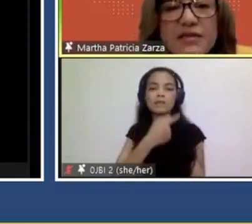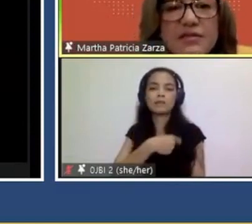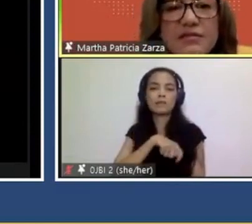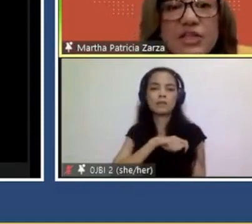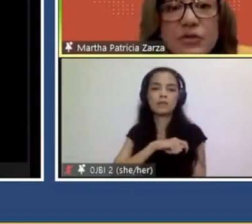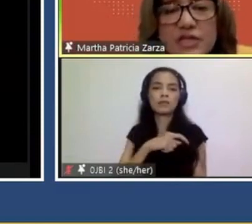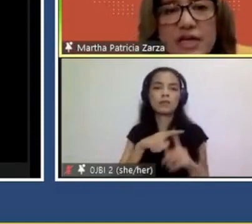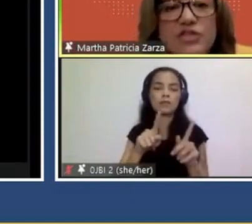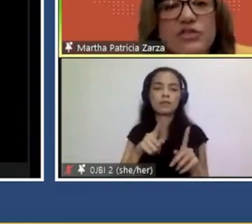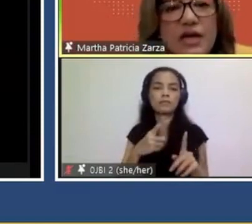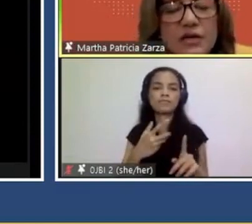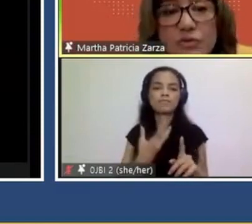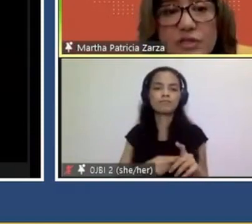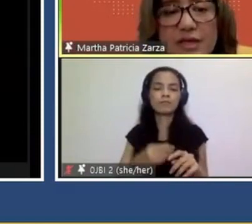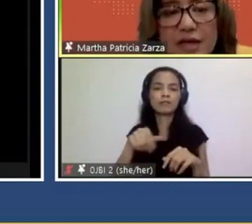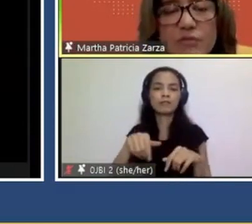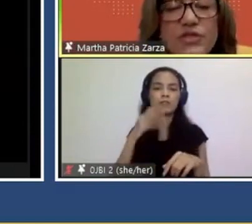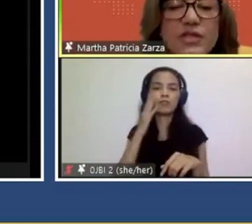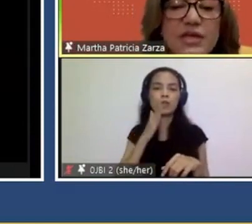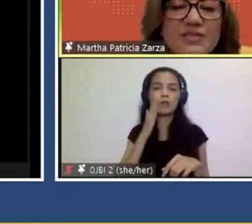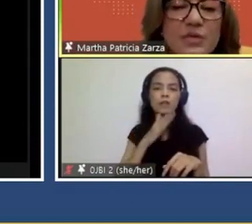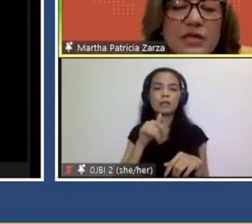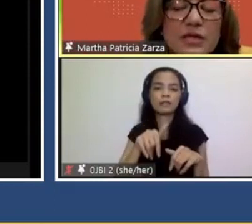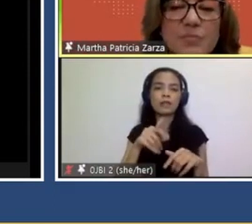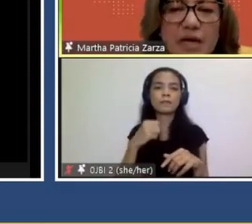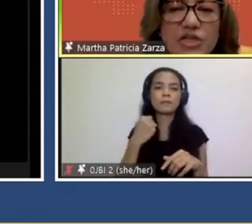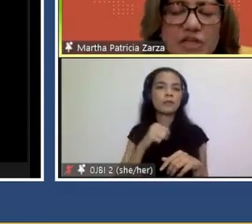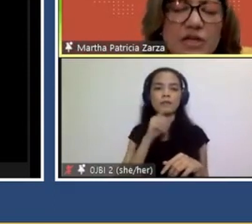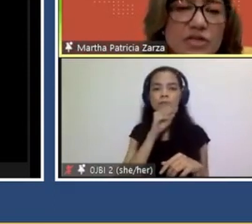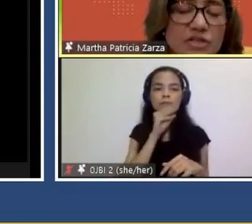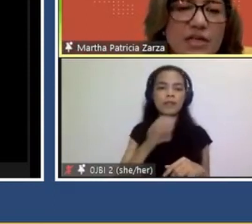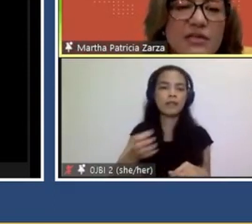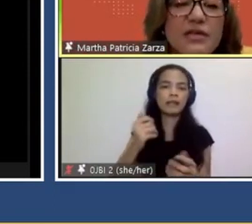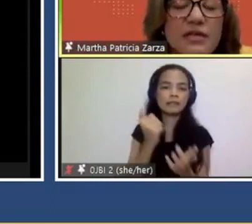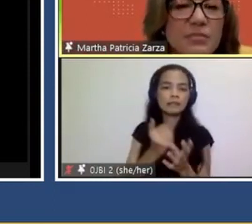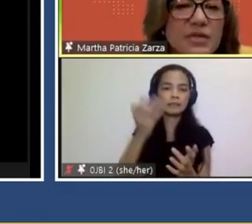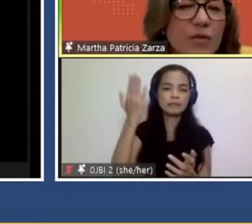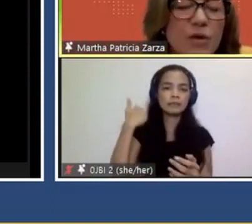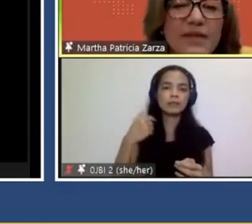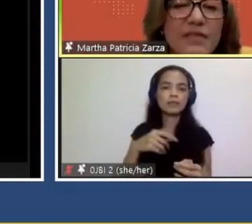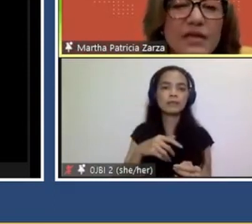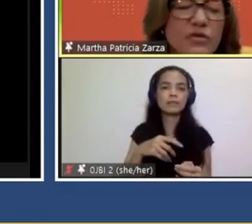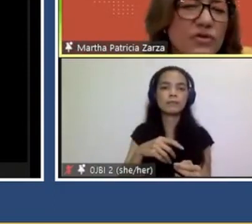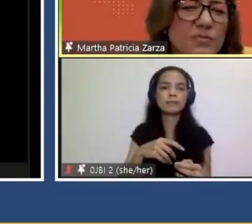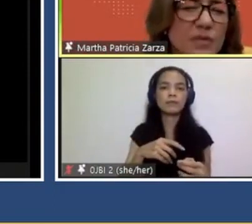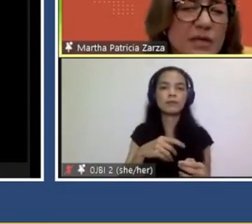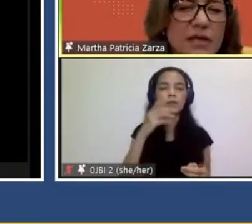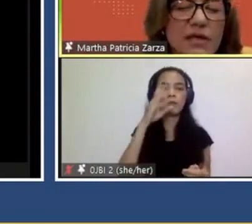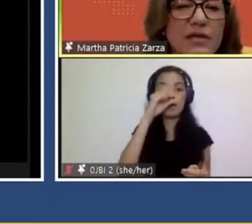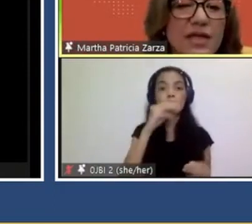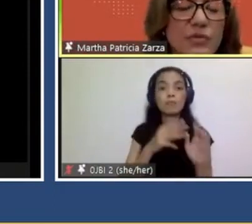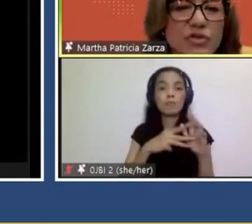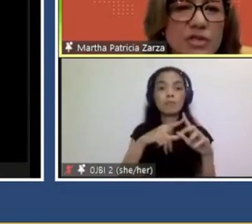Sadly, the new generation are losing the language. They are speaking Spanish. They understand the Mazahua, but they don't